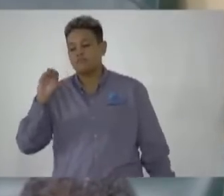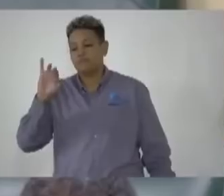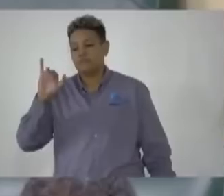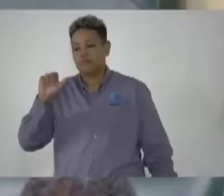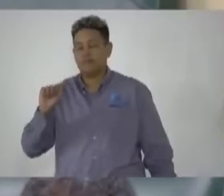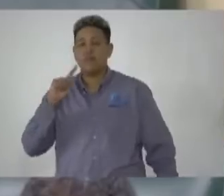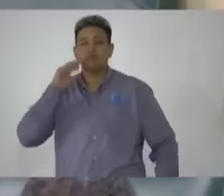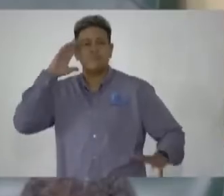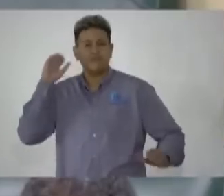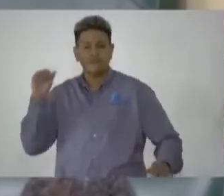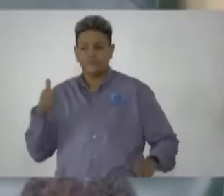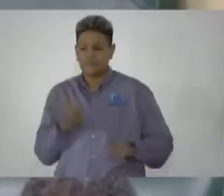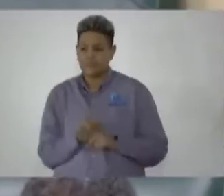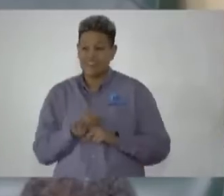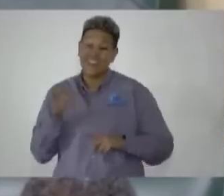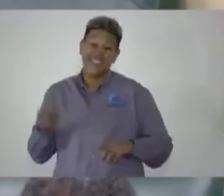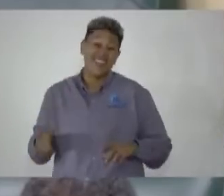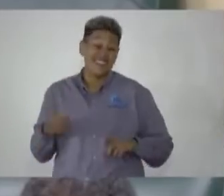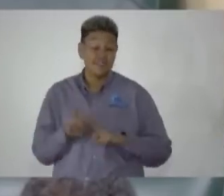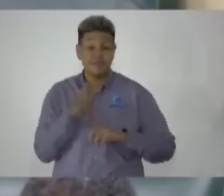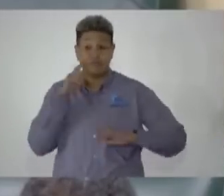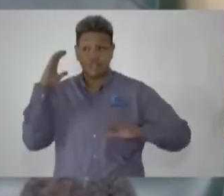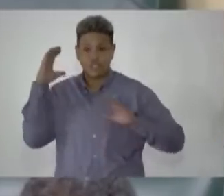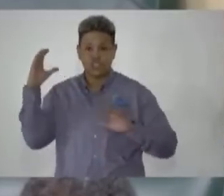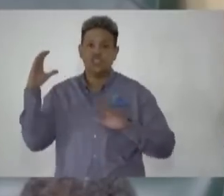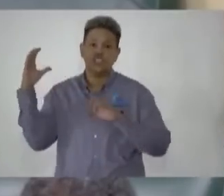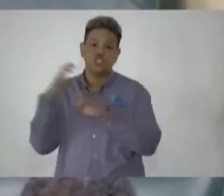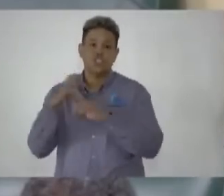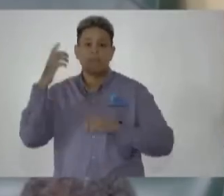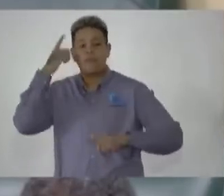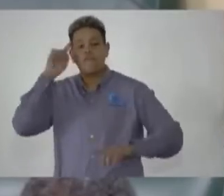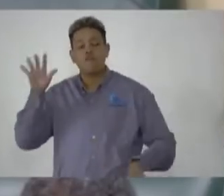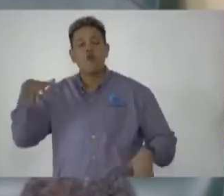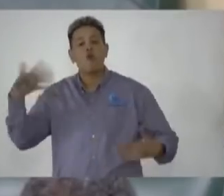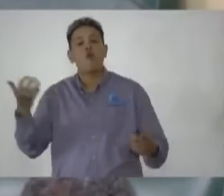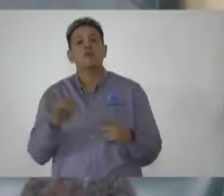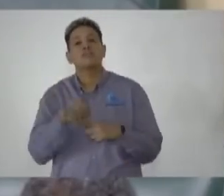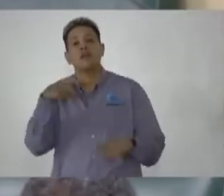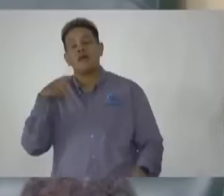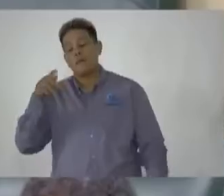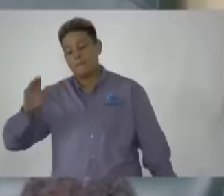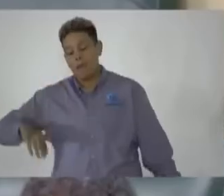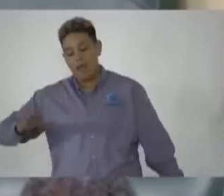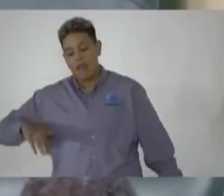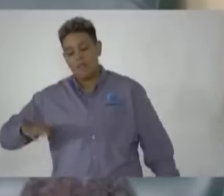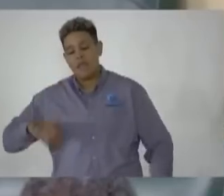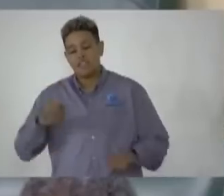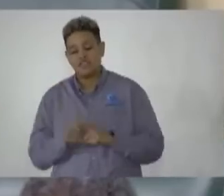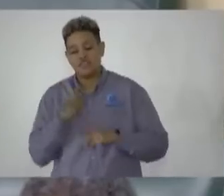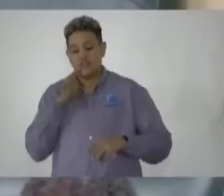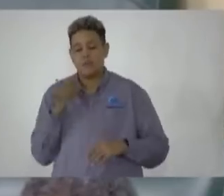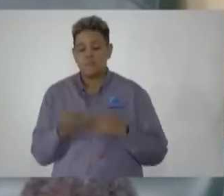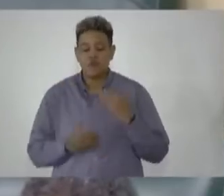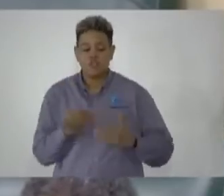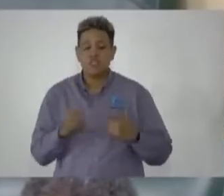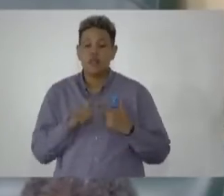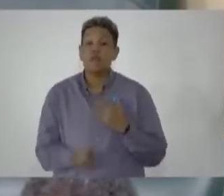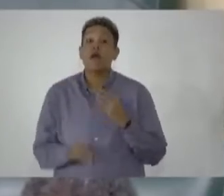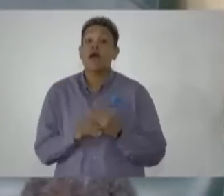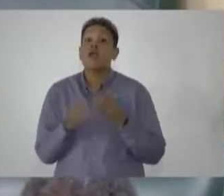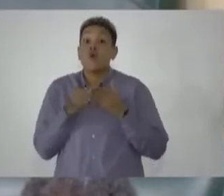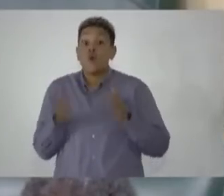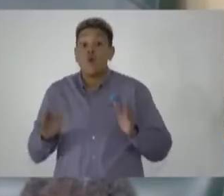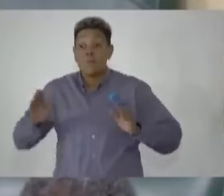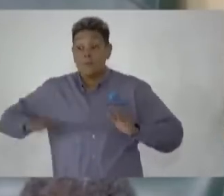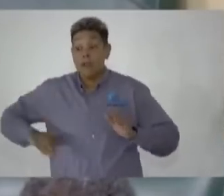Mr. President, that is a champion for parliamentary procedures and open